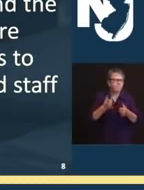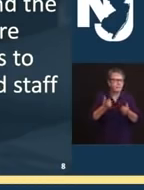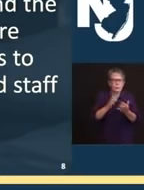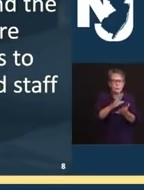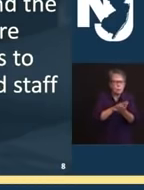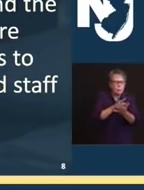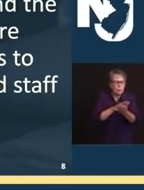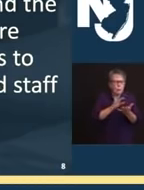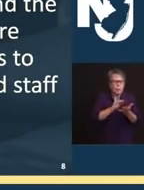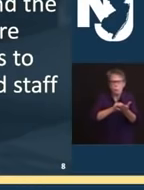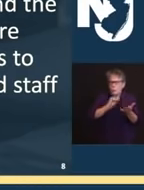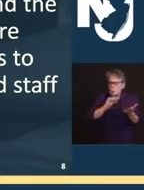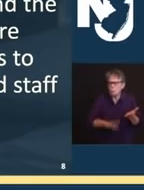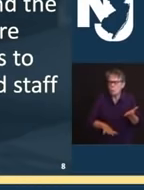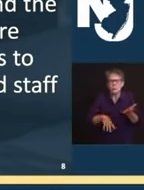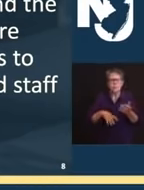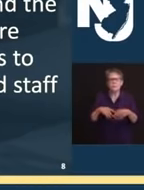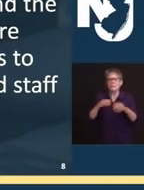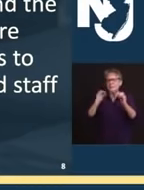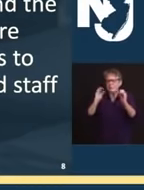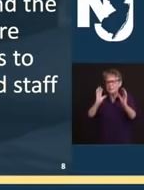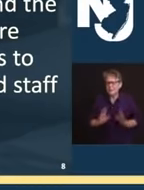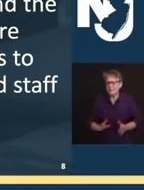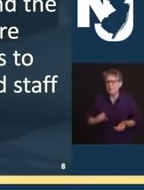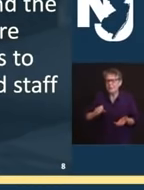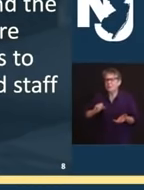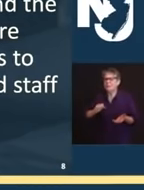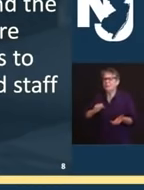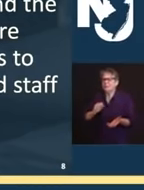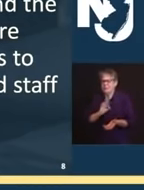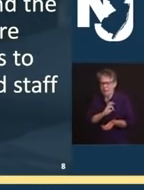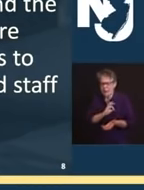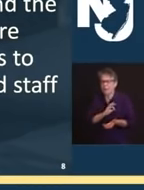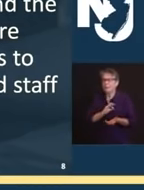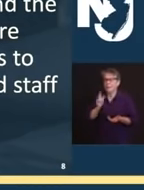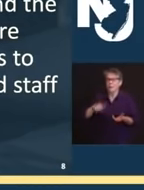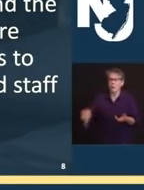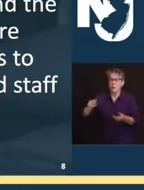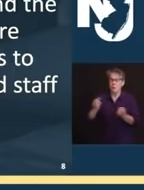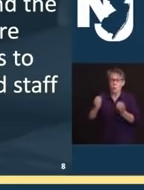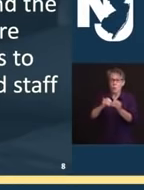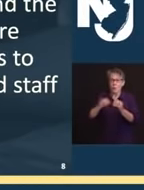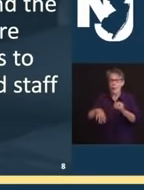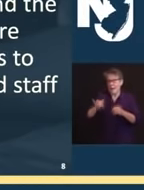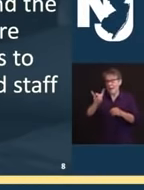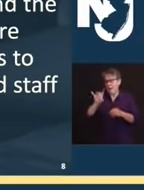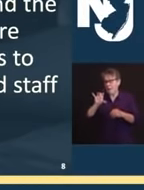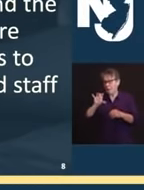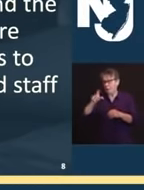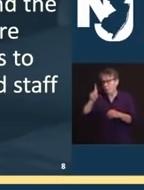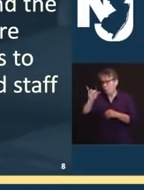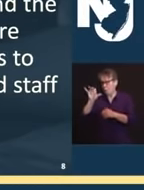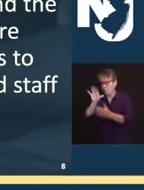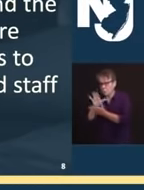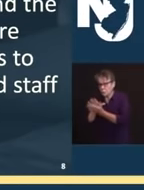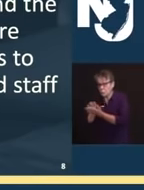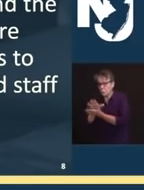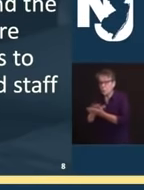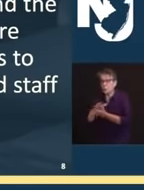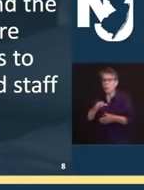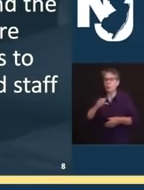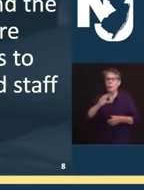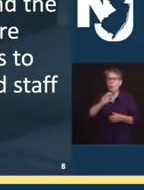community. More than 800 school entities, including public school districts, charter schools, Renaissance school